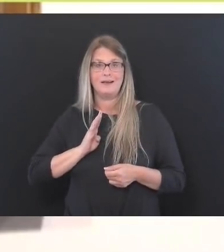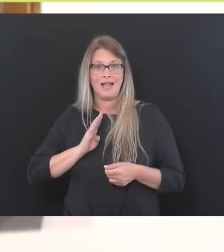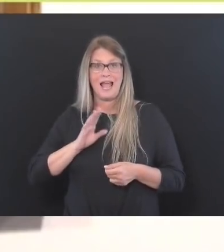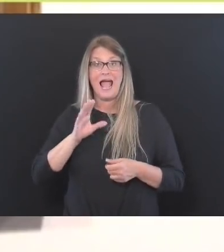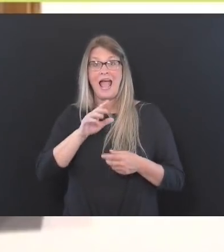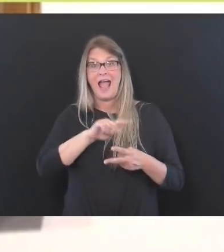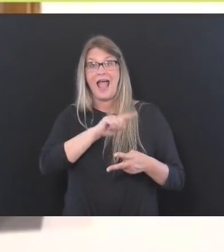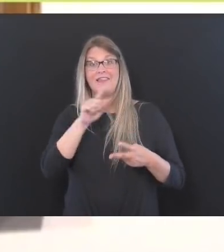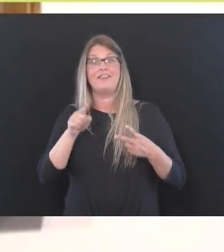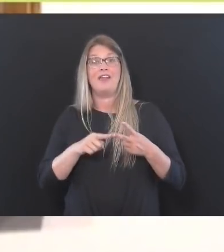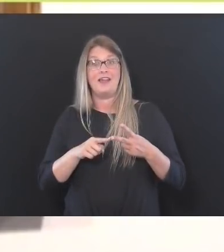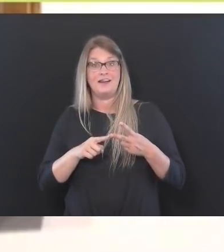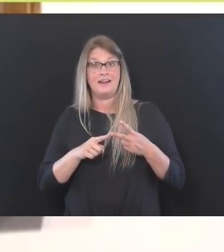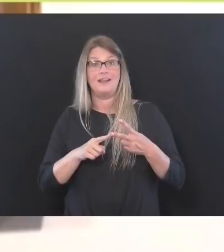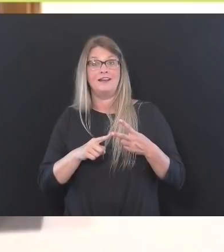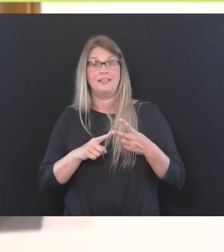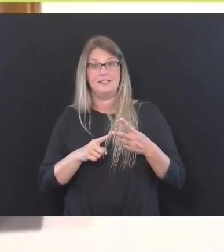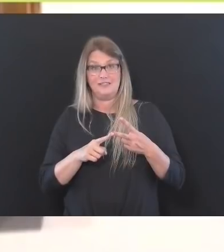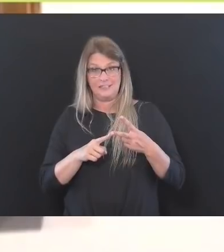the